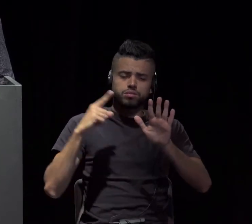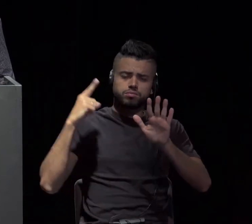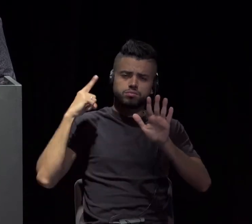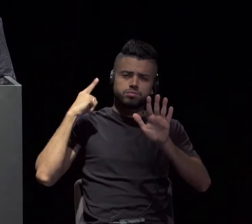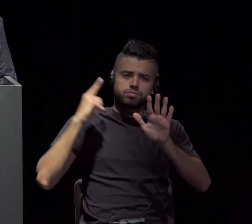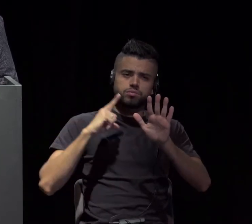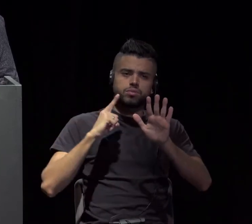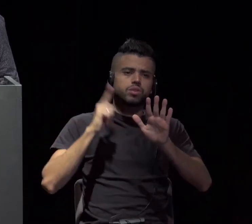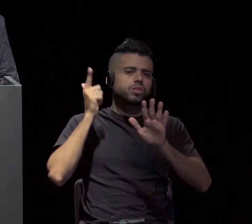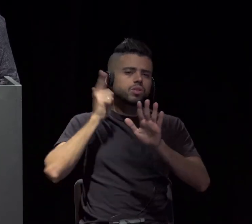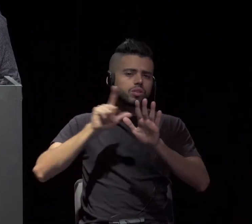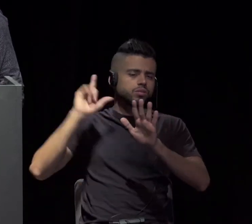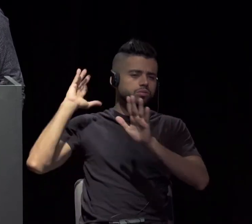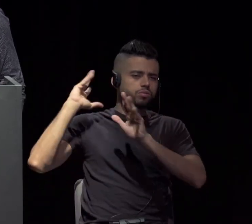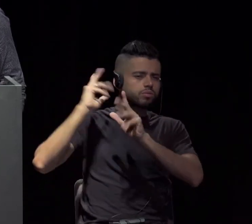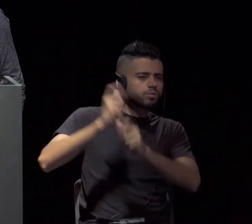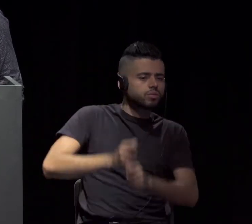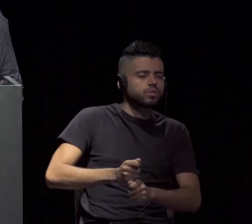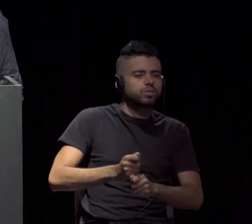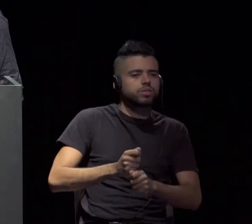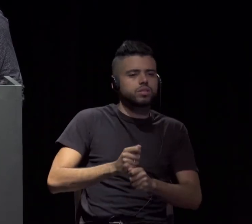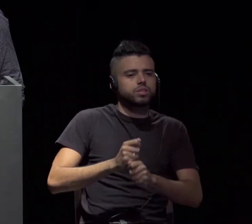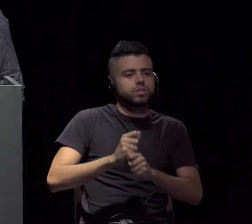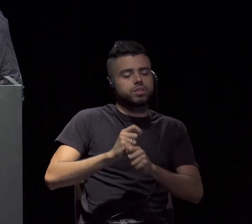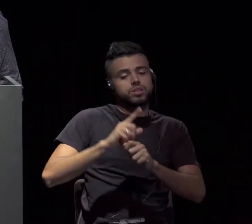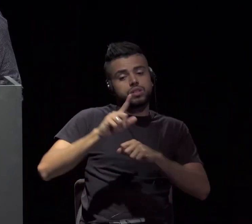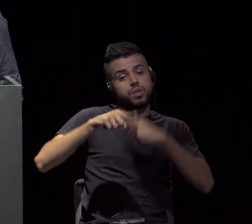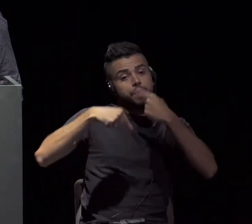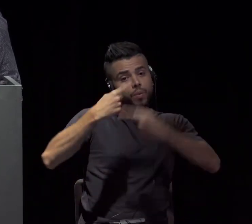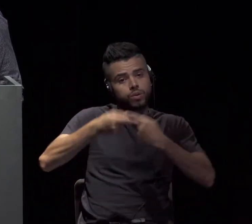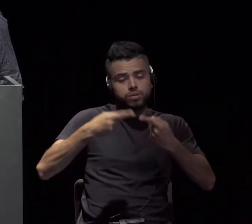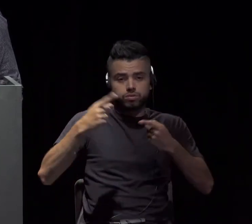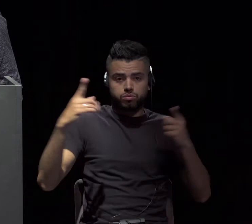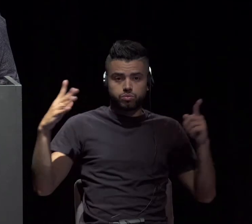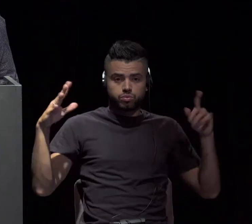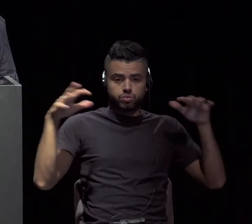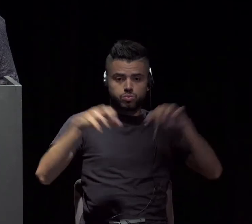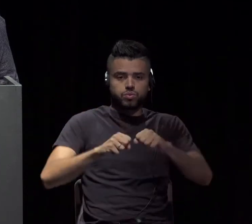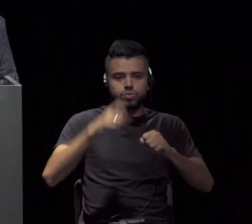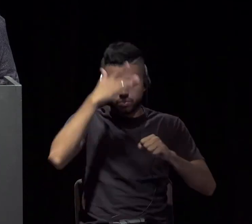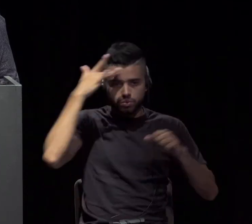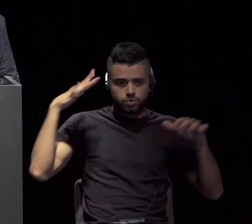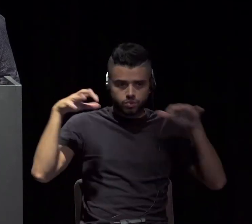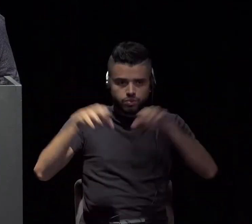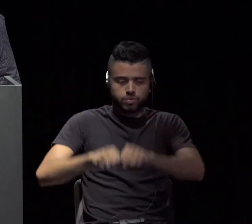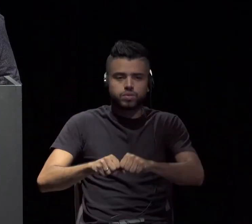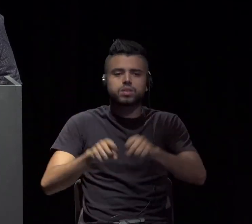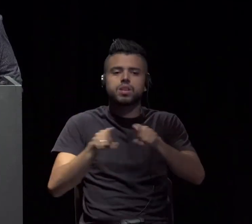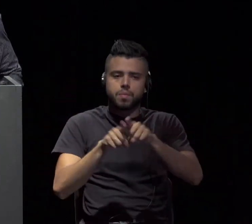the Sankofa and other ideologies of decolonization.